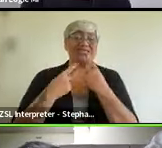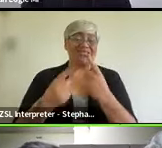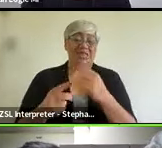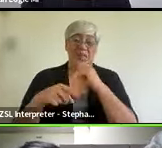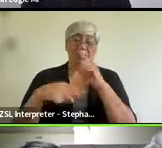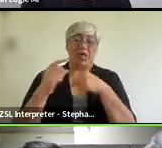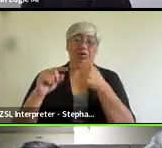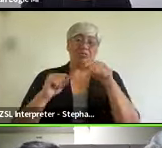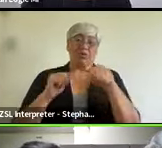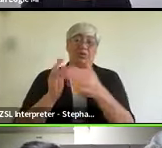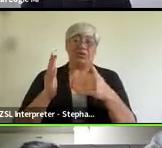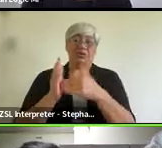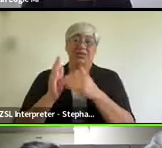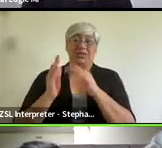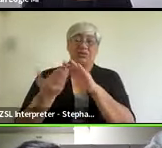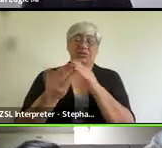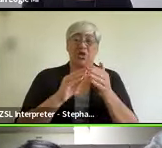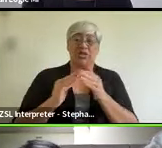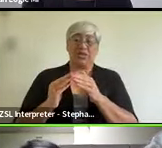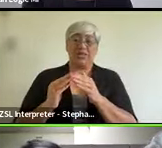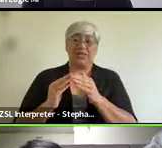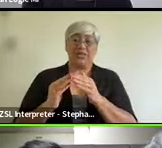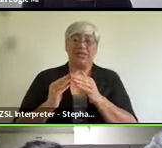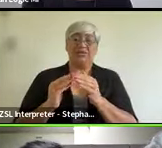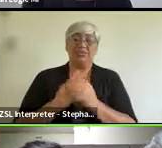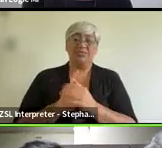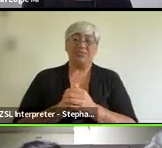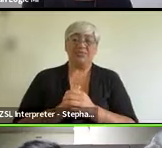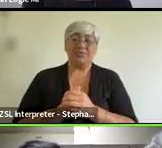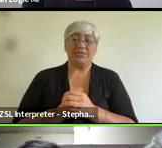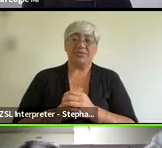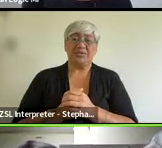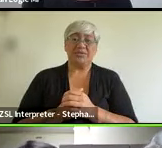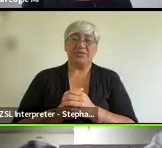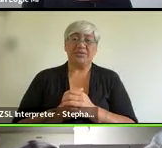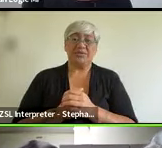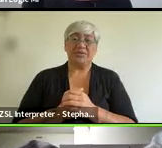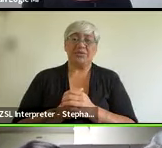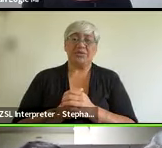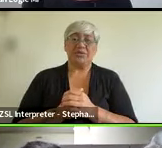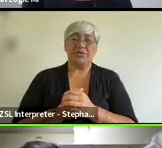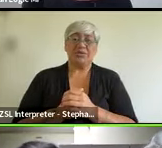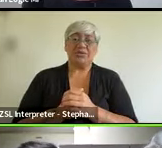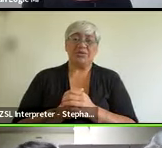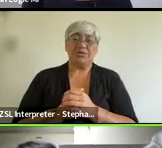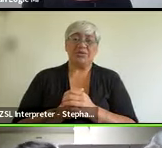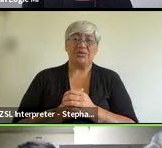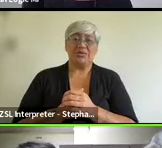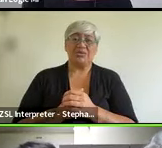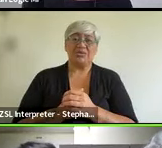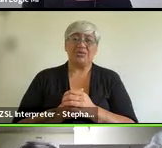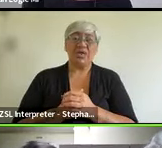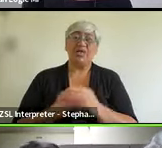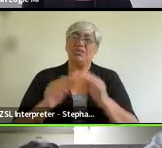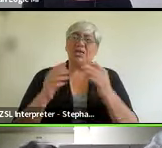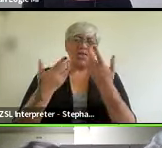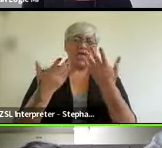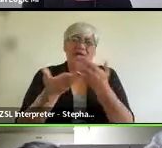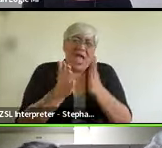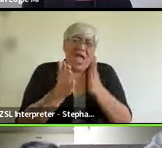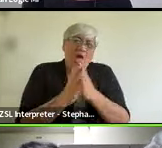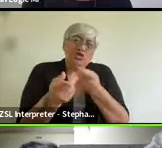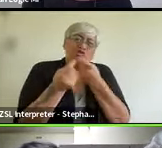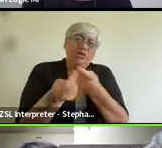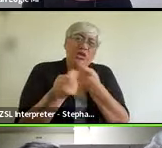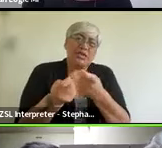society on how it sees it most vulnerable.